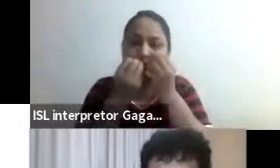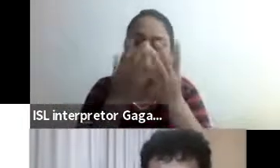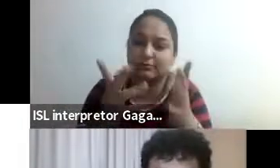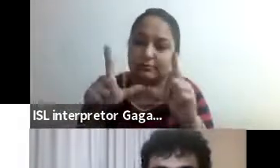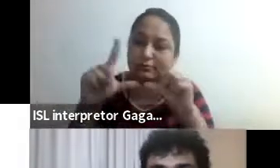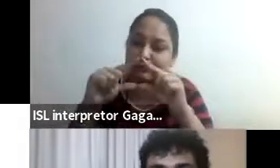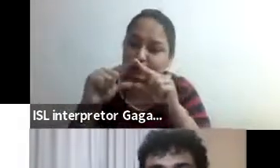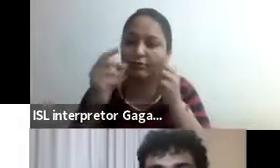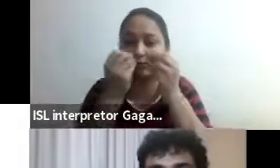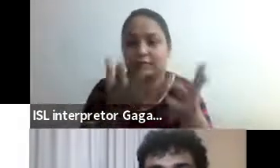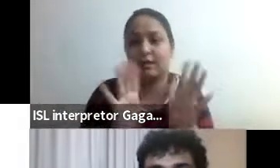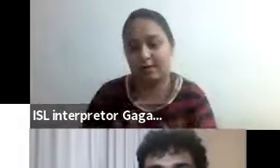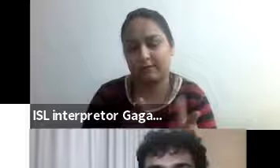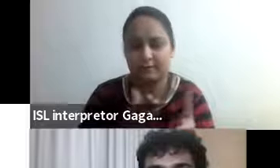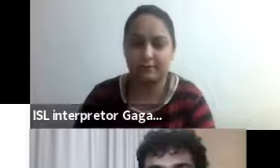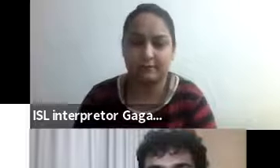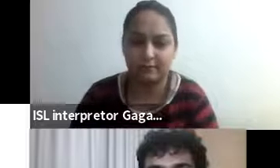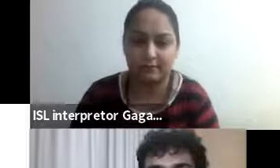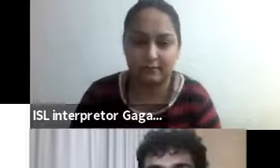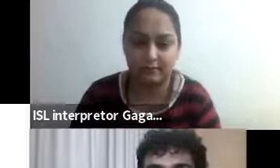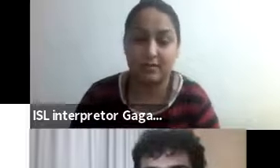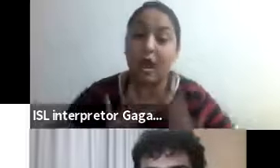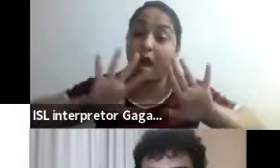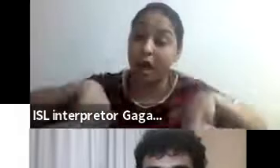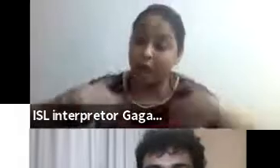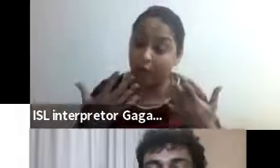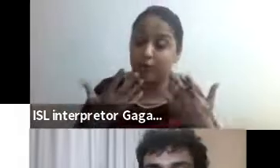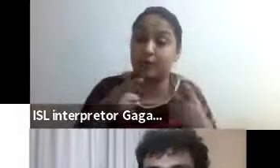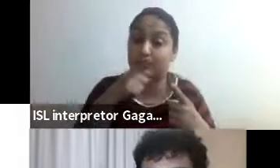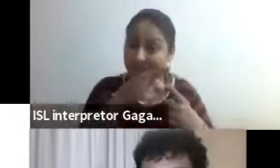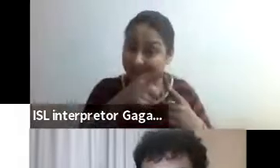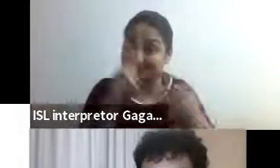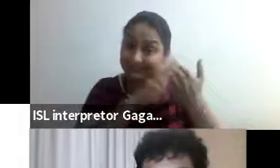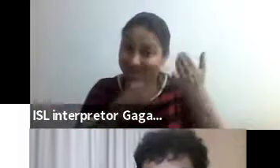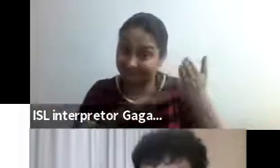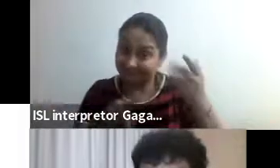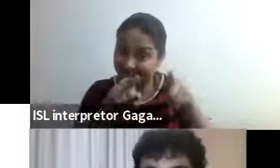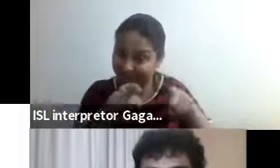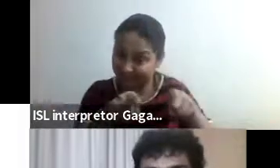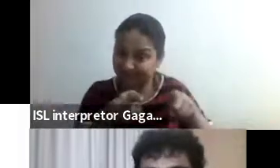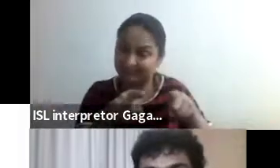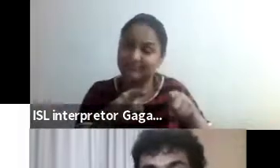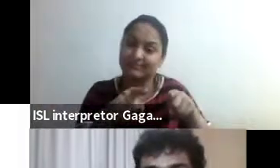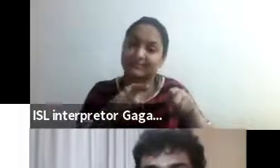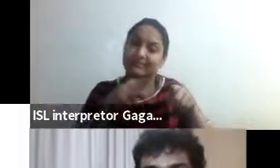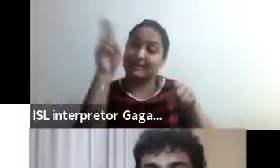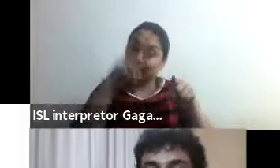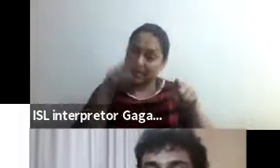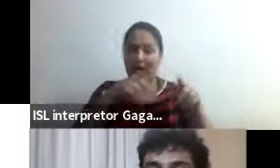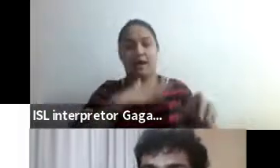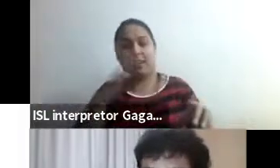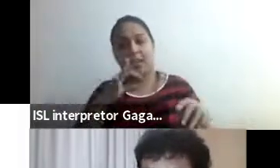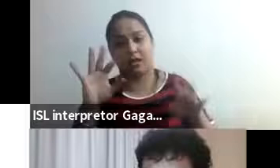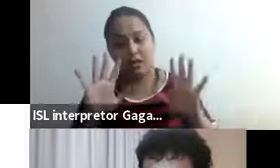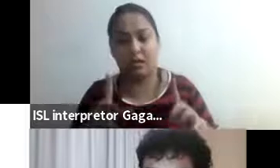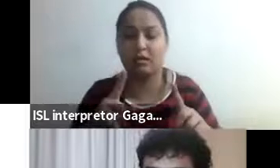growing on top of them. And how reading this painting, it actually, like paintings like this, it took us